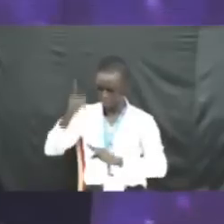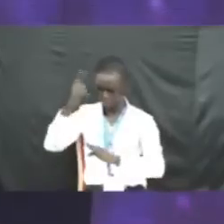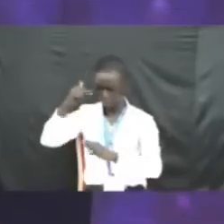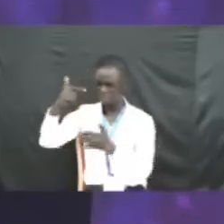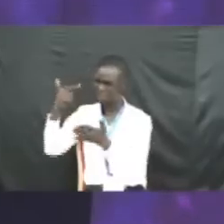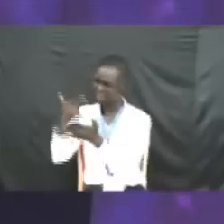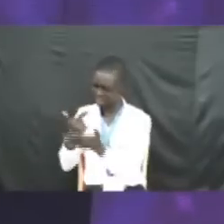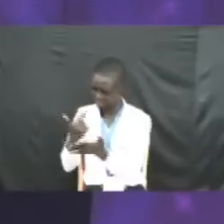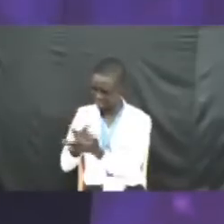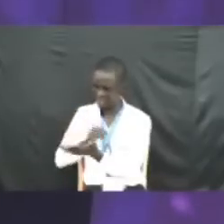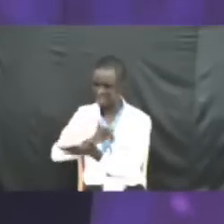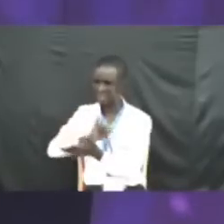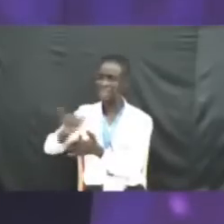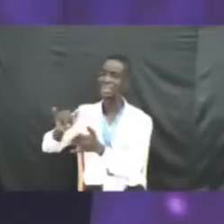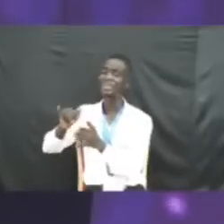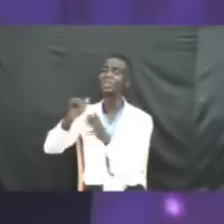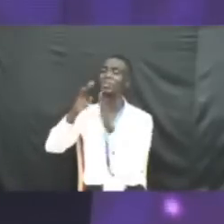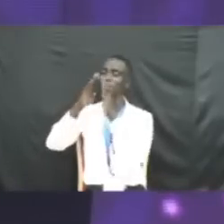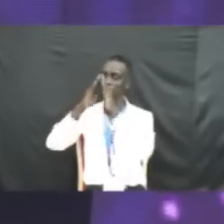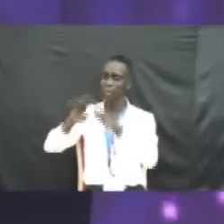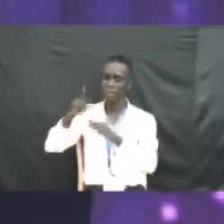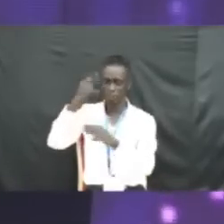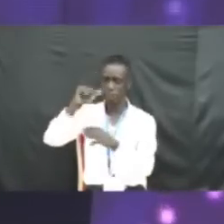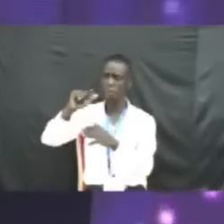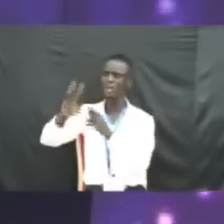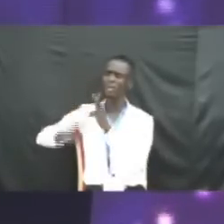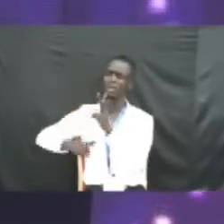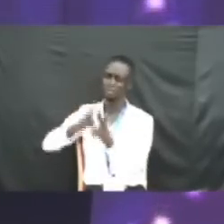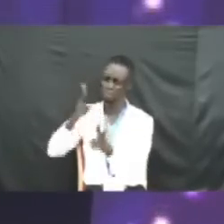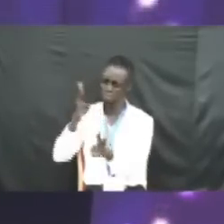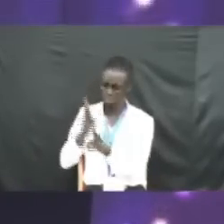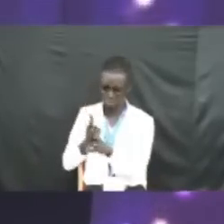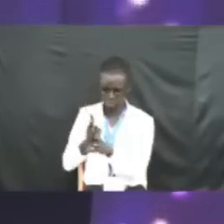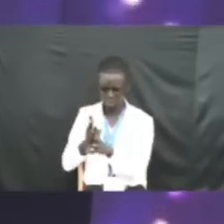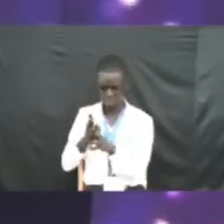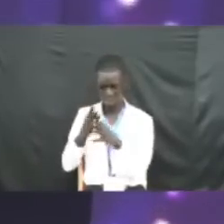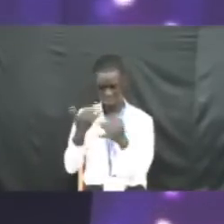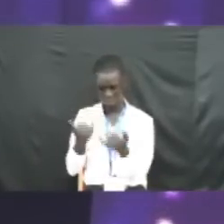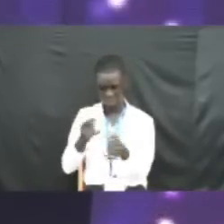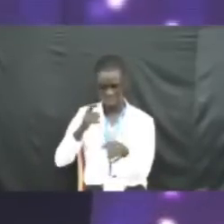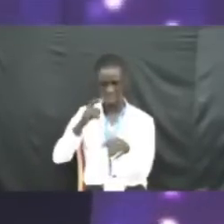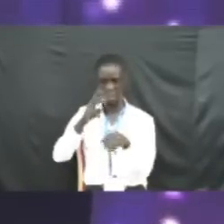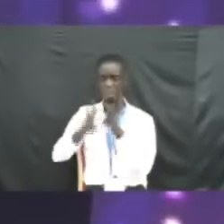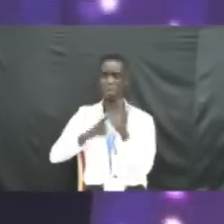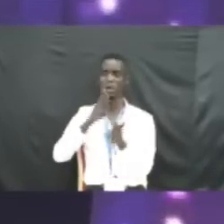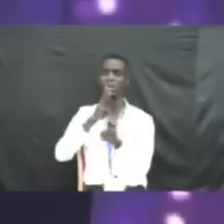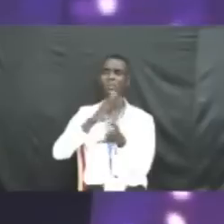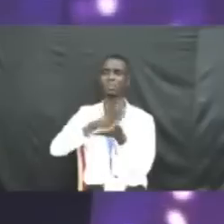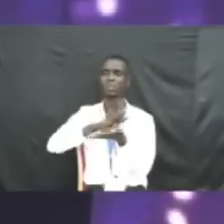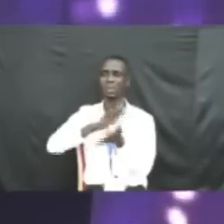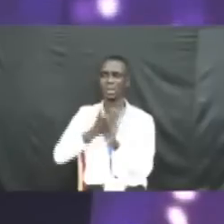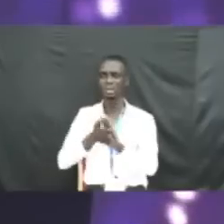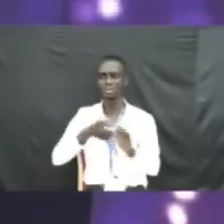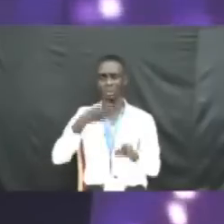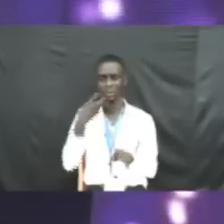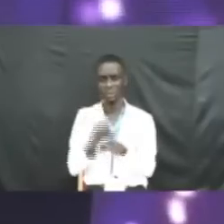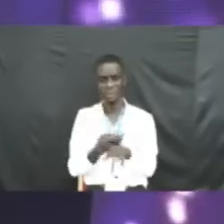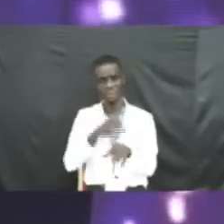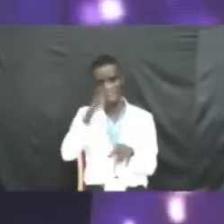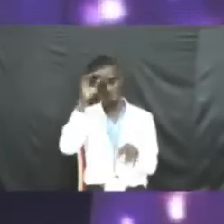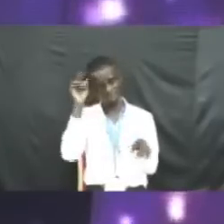large in these difficult times. On this note, Apostle Chairman, distinguished guests, ladies and